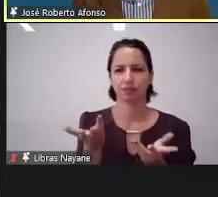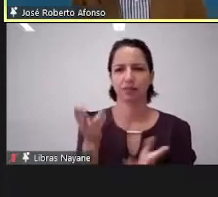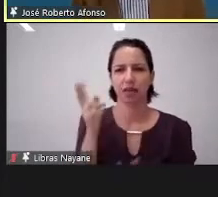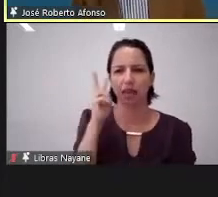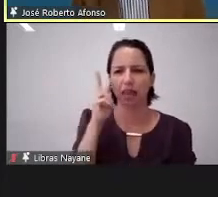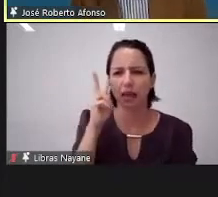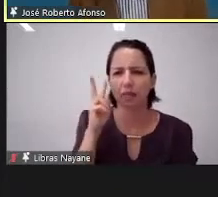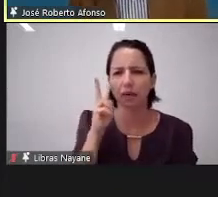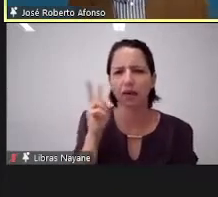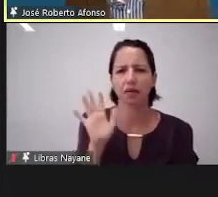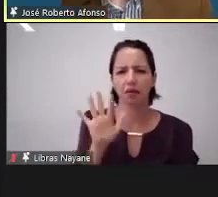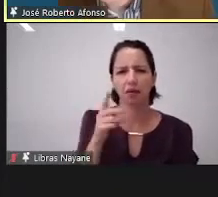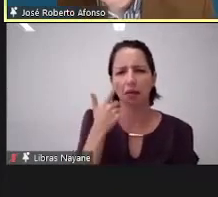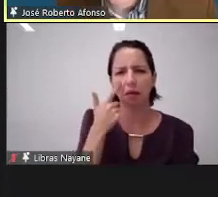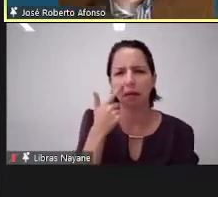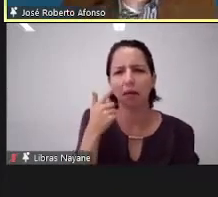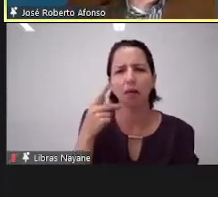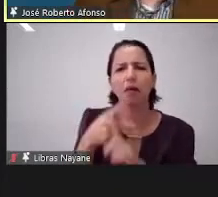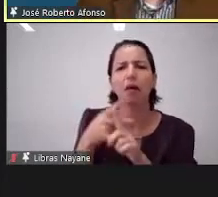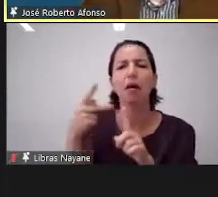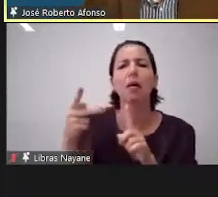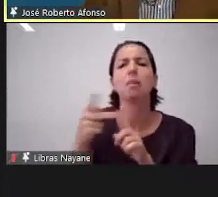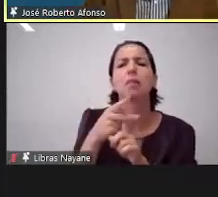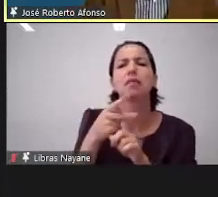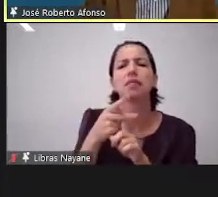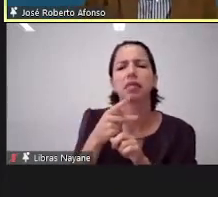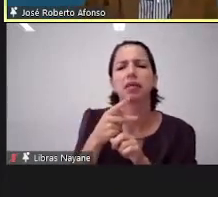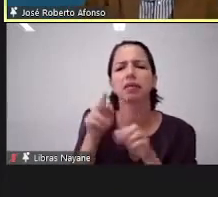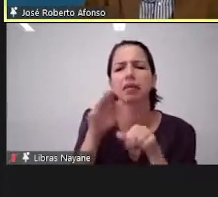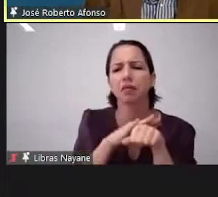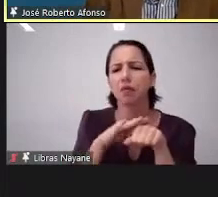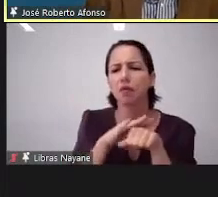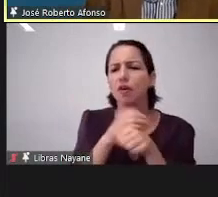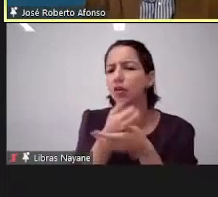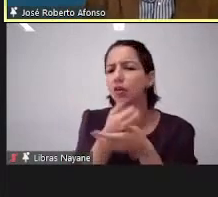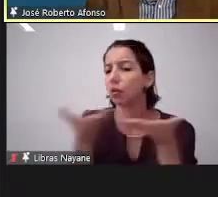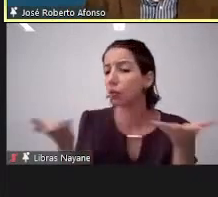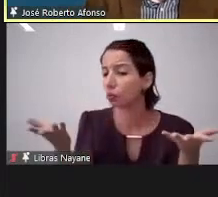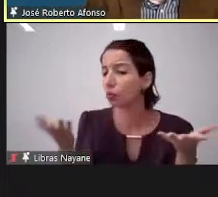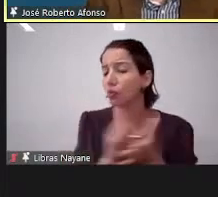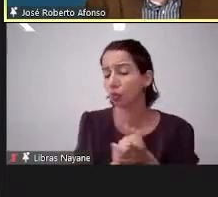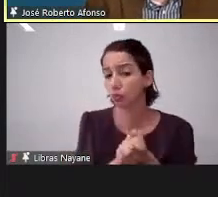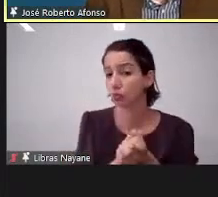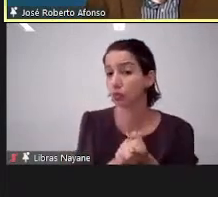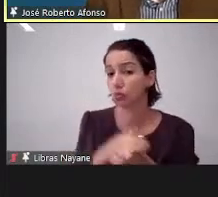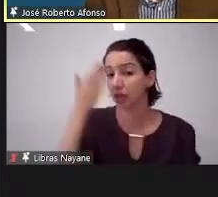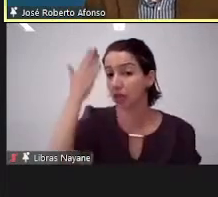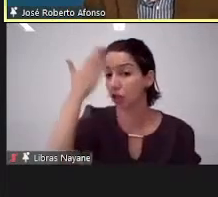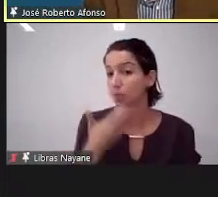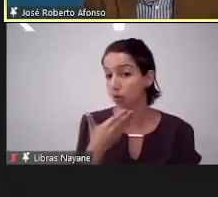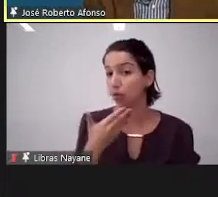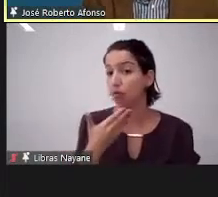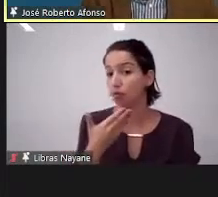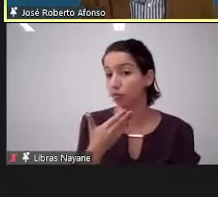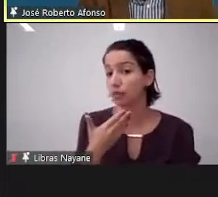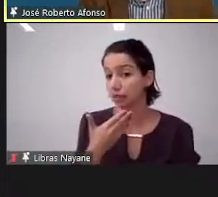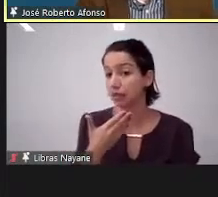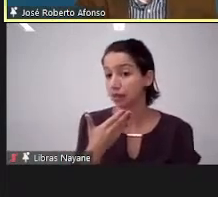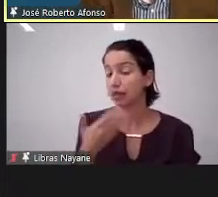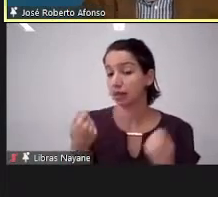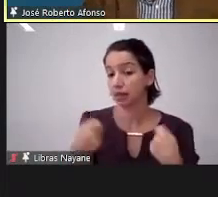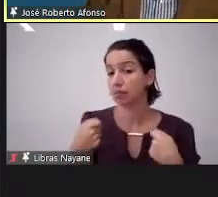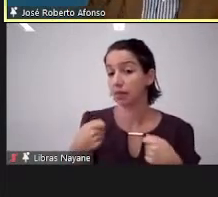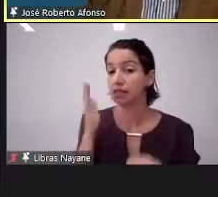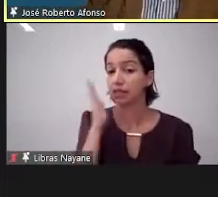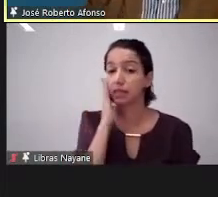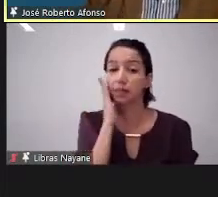benefits. Well, I always say and talk to our friends, one what is clear